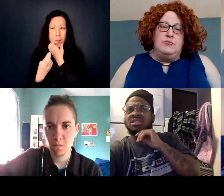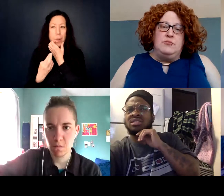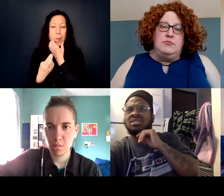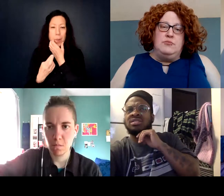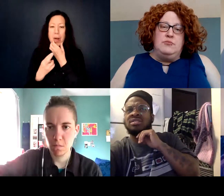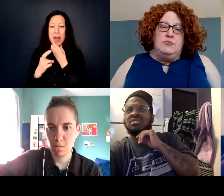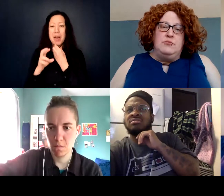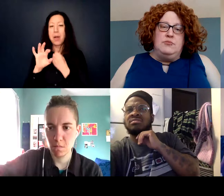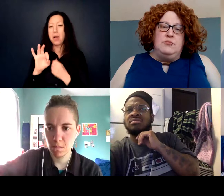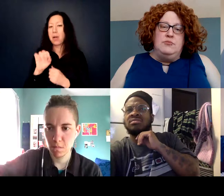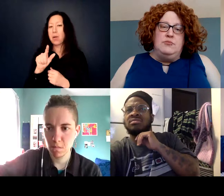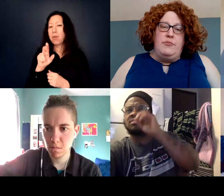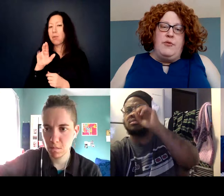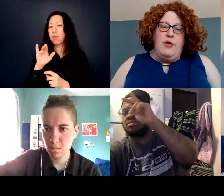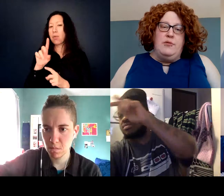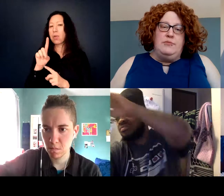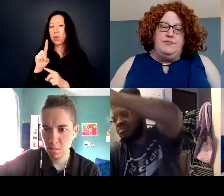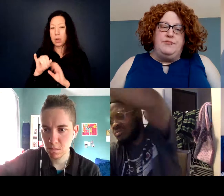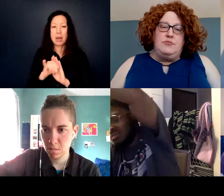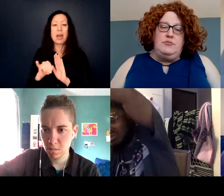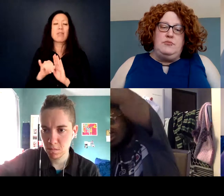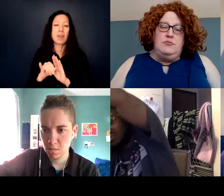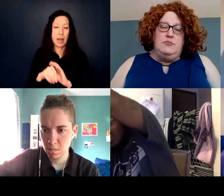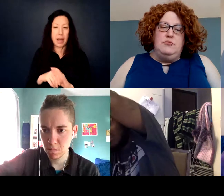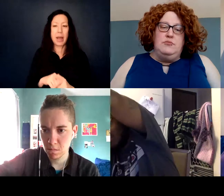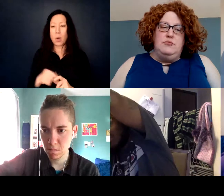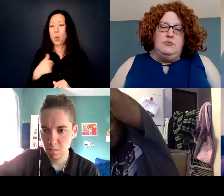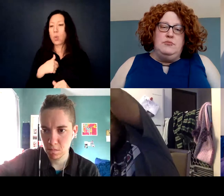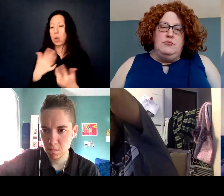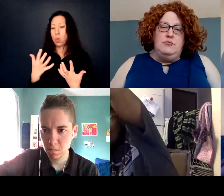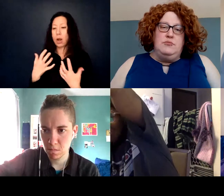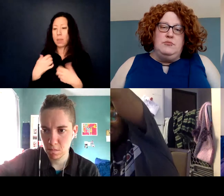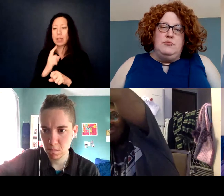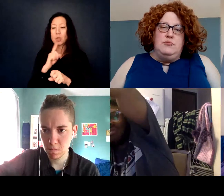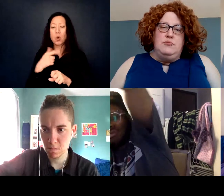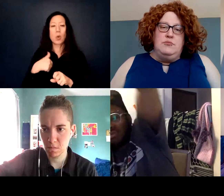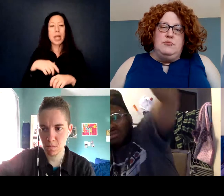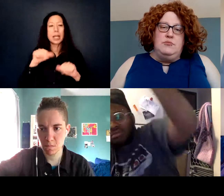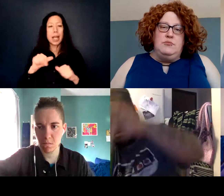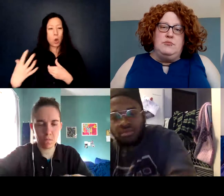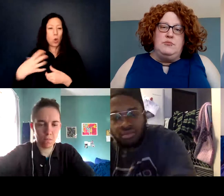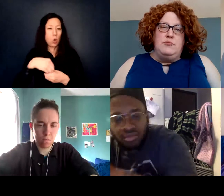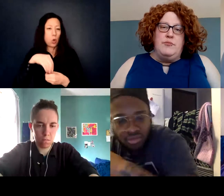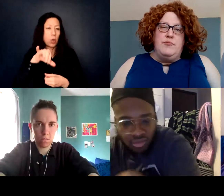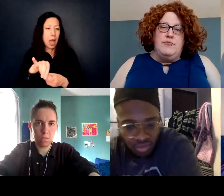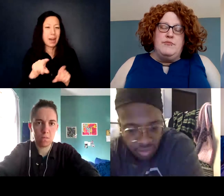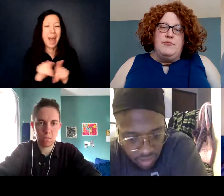to definitely include that in as a preference as well.